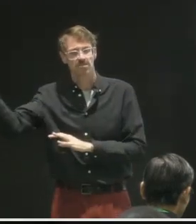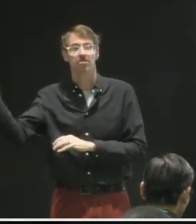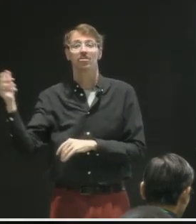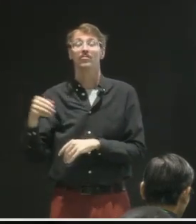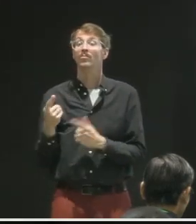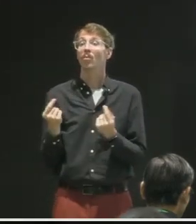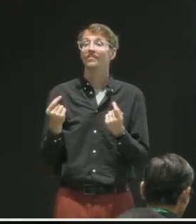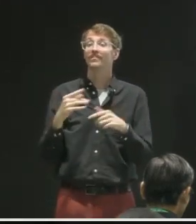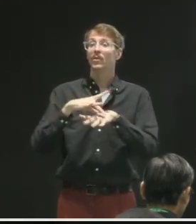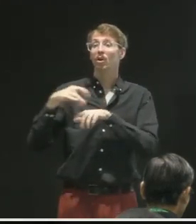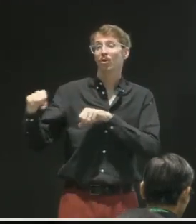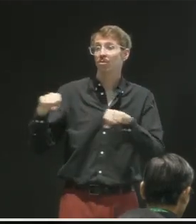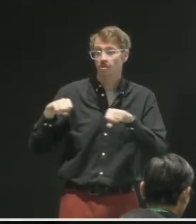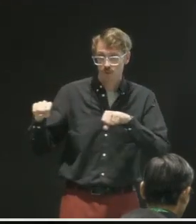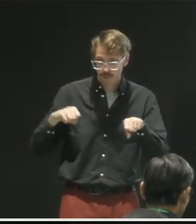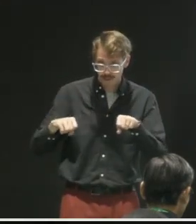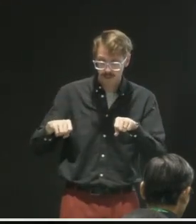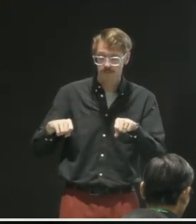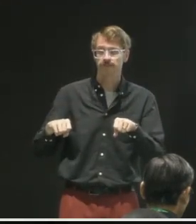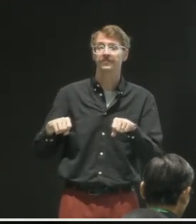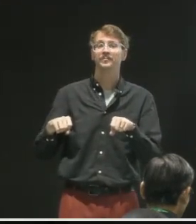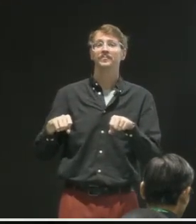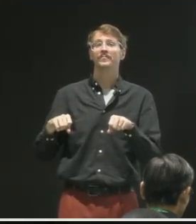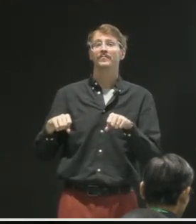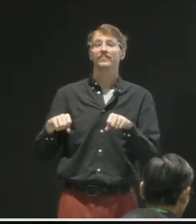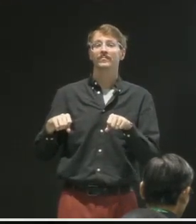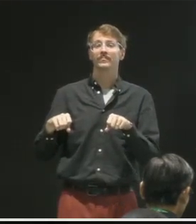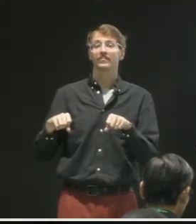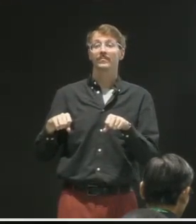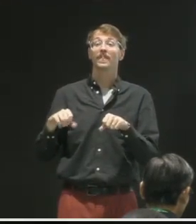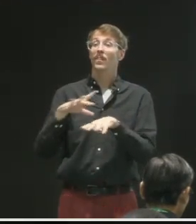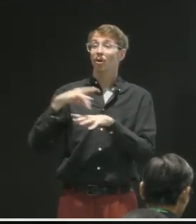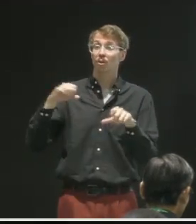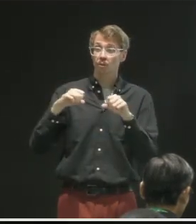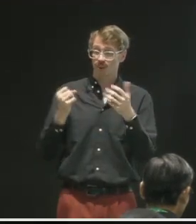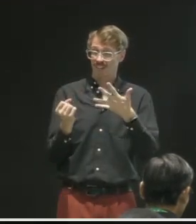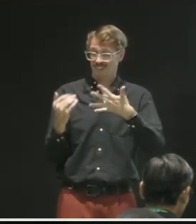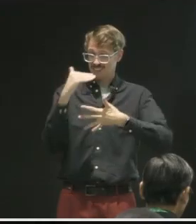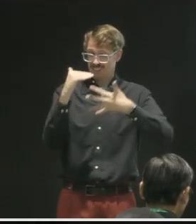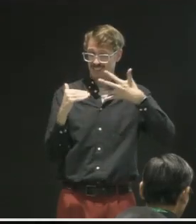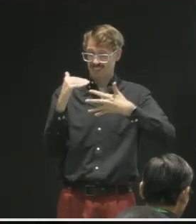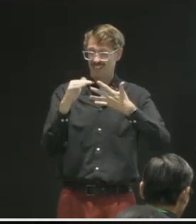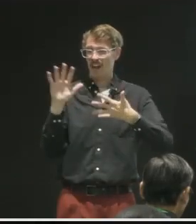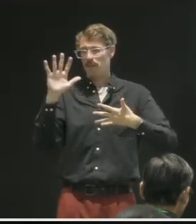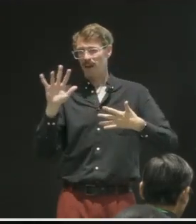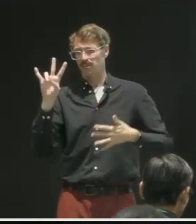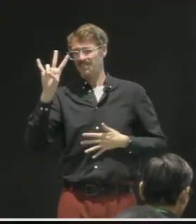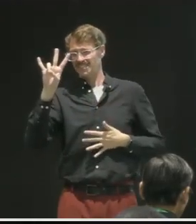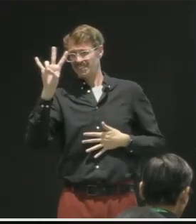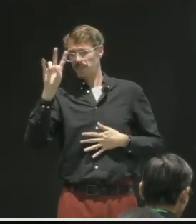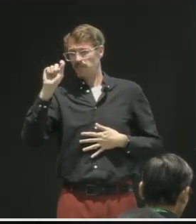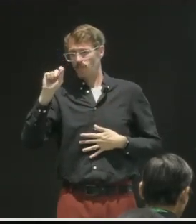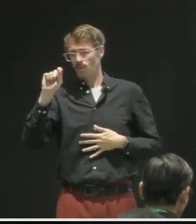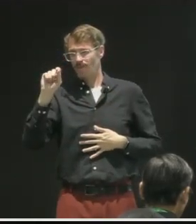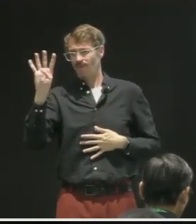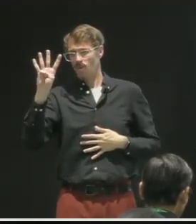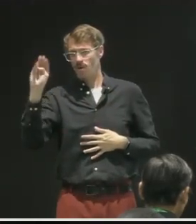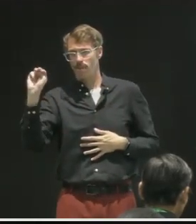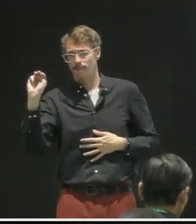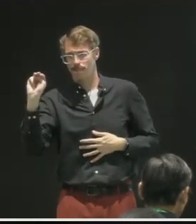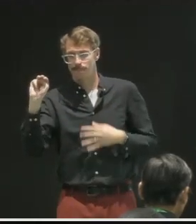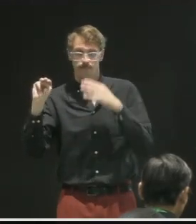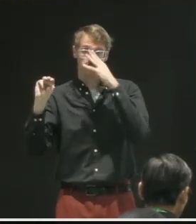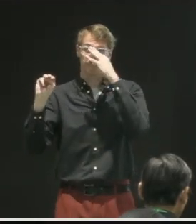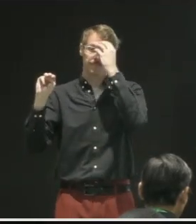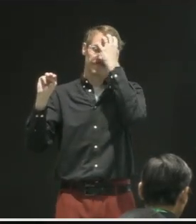earthquake, with a power of around 7.4 scale